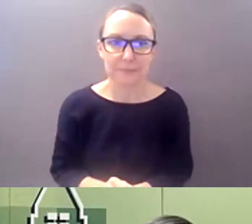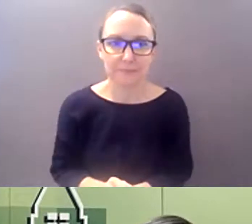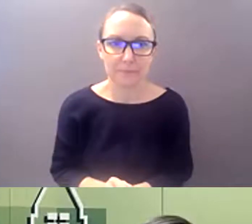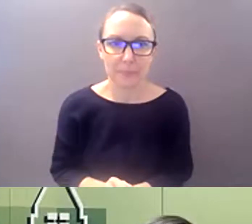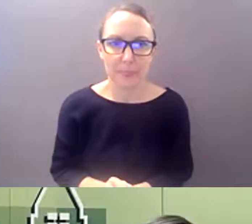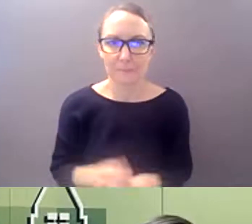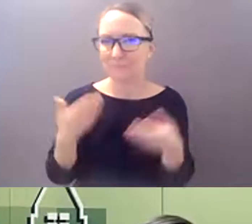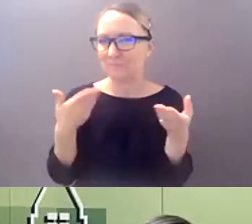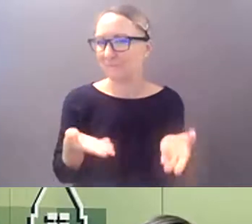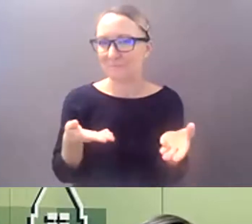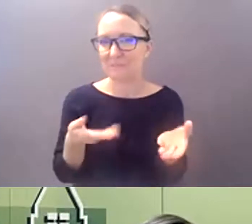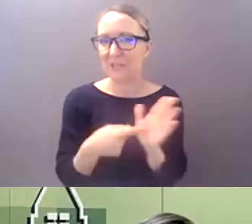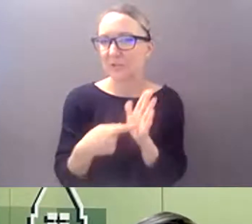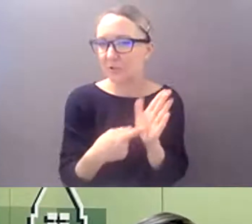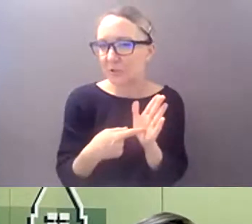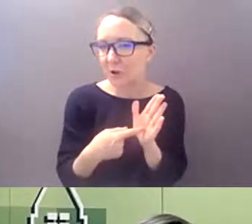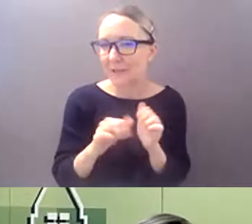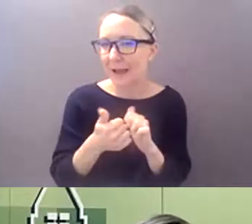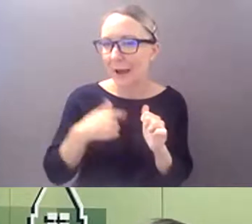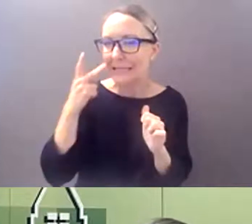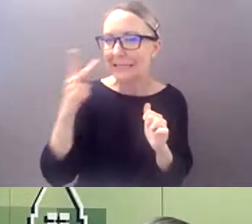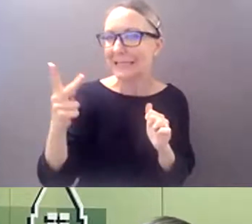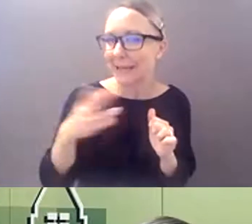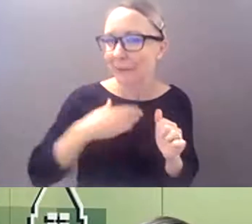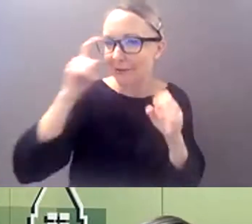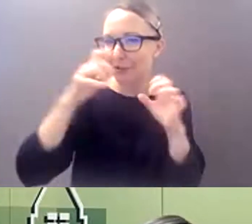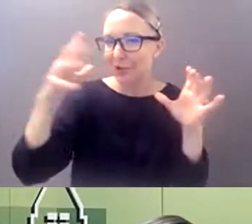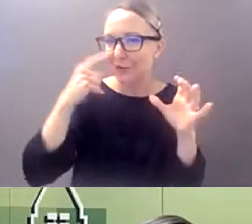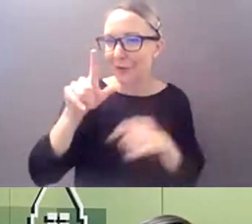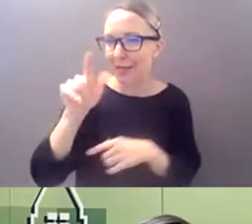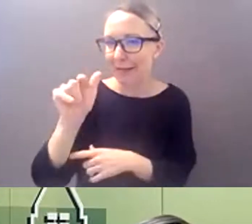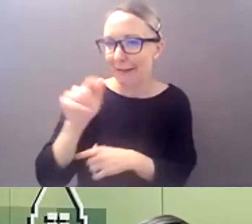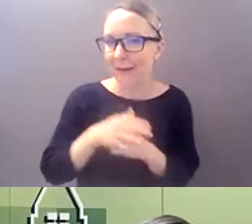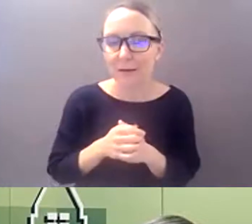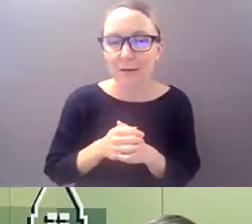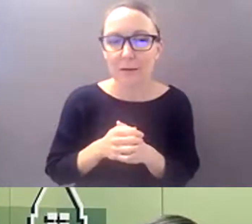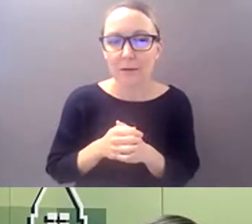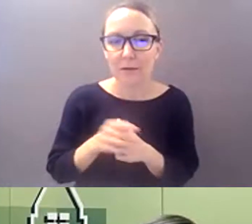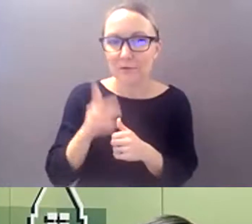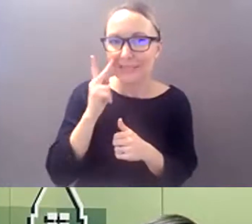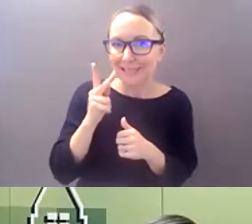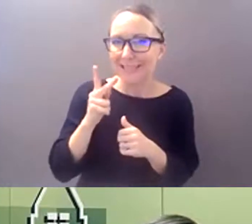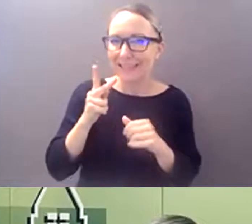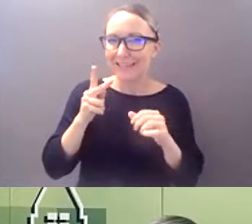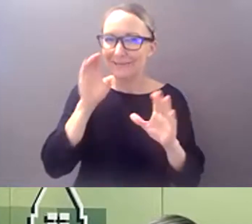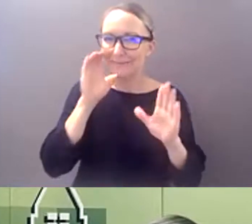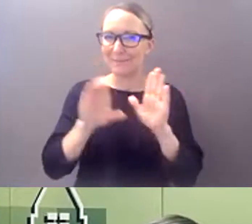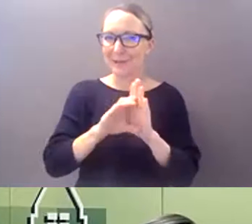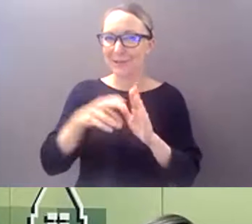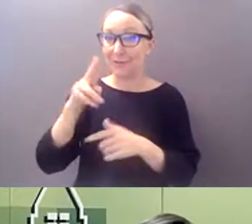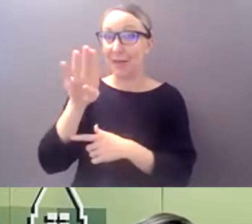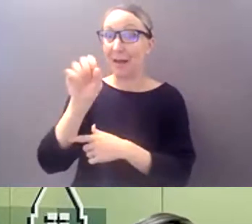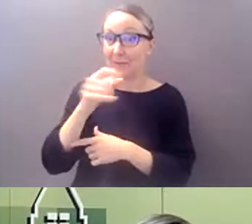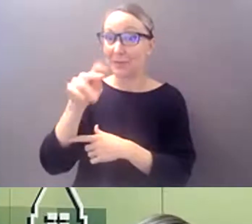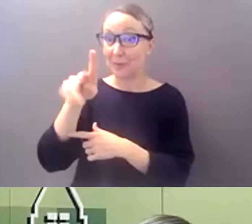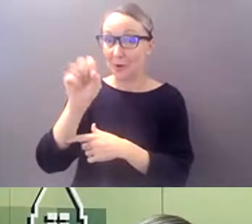This is just to share with you kind of how I see Los Angeles. As you can see, you see the hubs and spokes, and there's kind of a shadow because